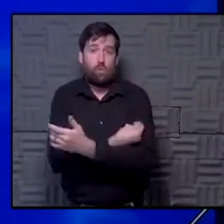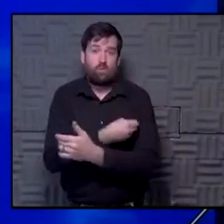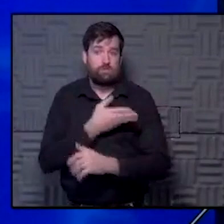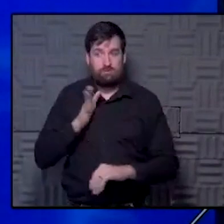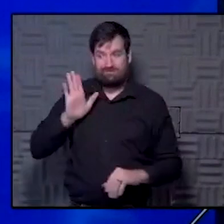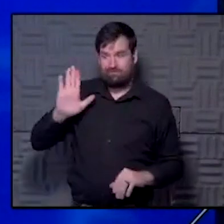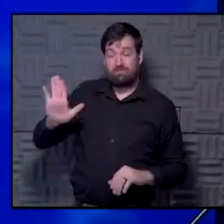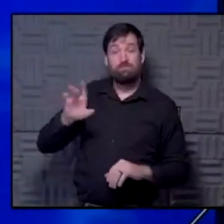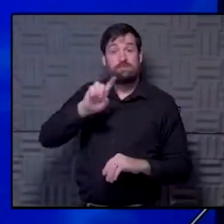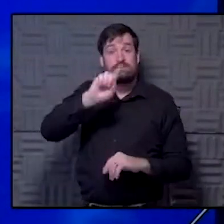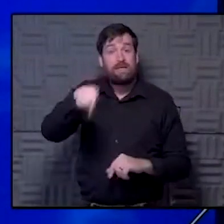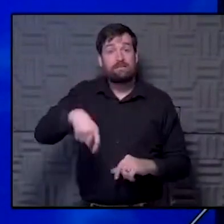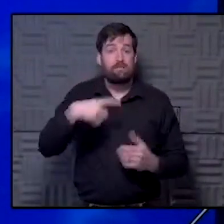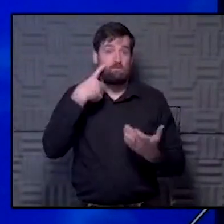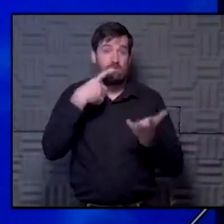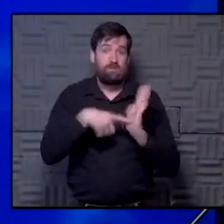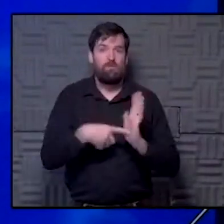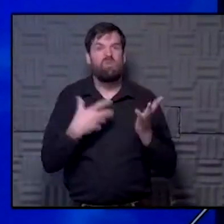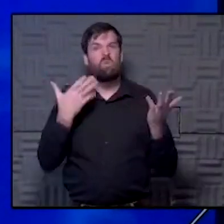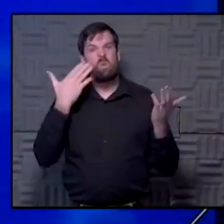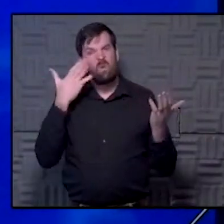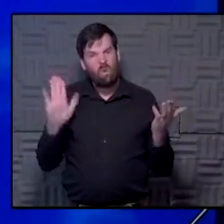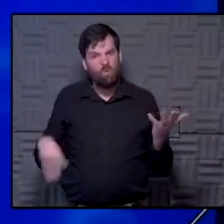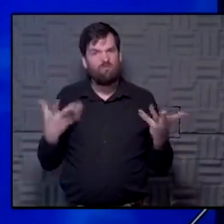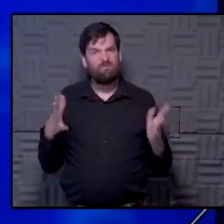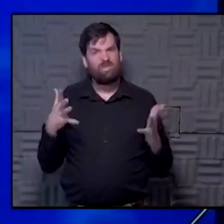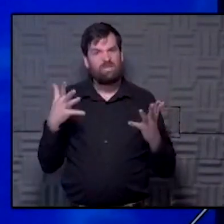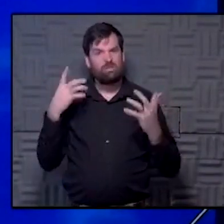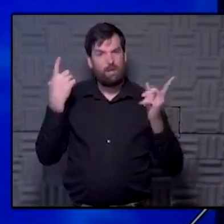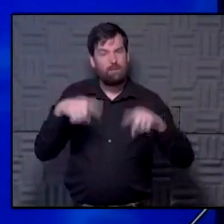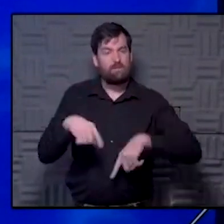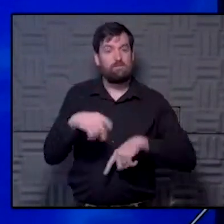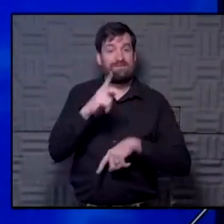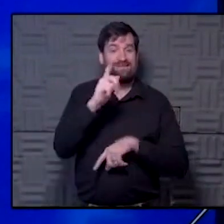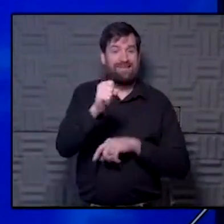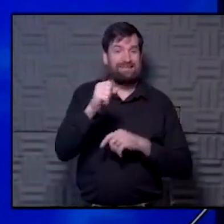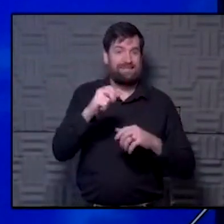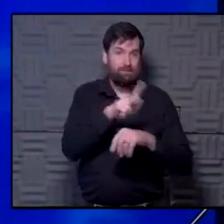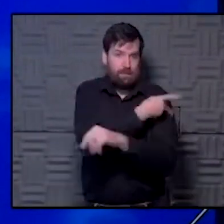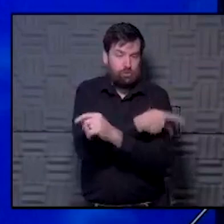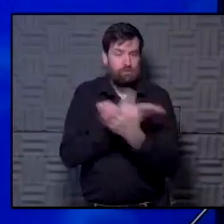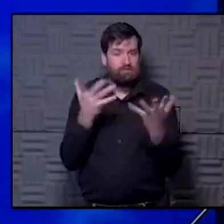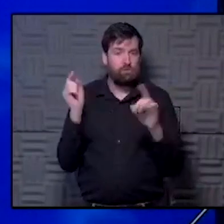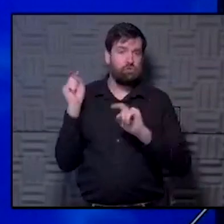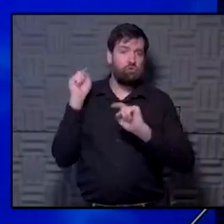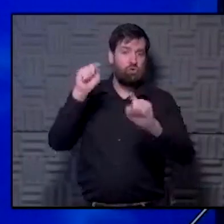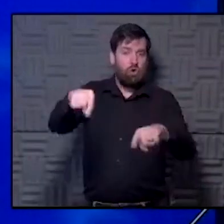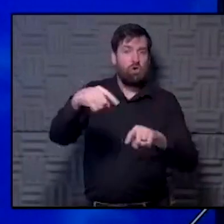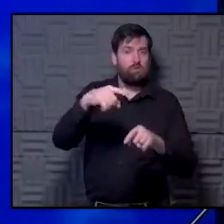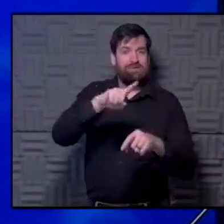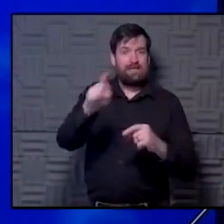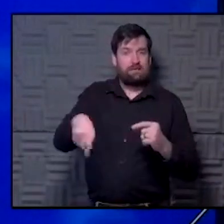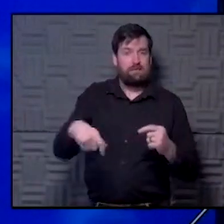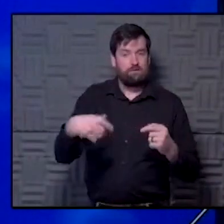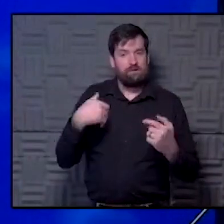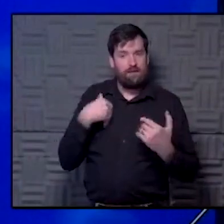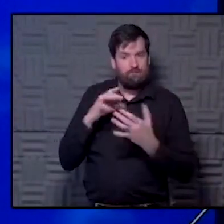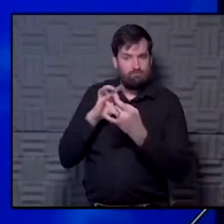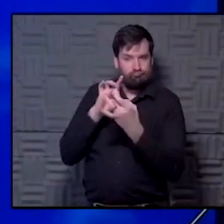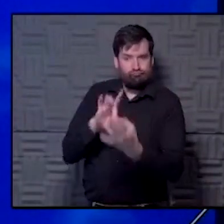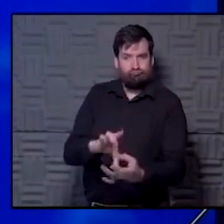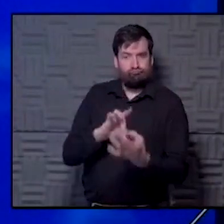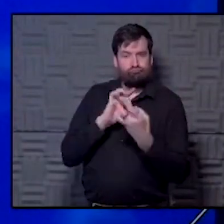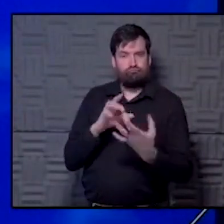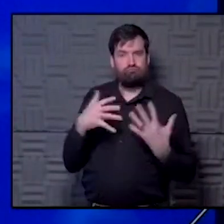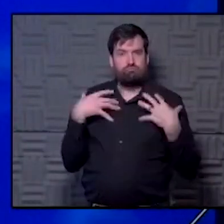in that state. Texas, for example, we know that has happened. Kansas patients have traveled to Texas to receive their dose simply because they have a connection to a